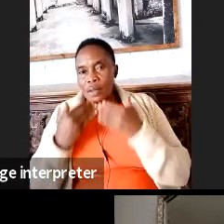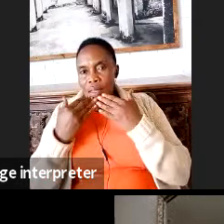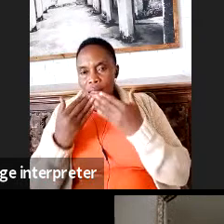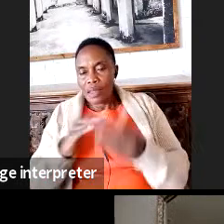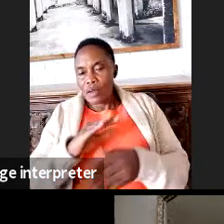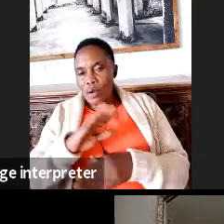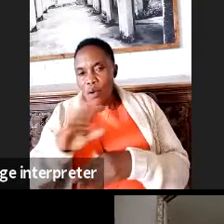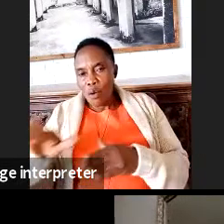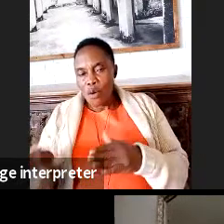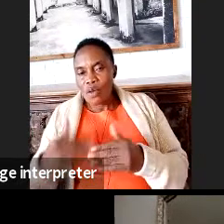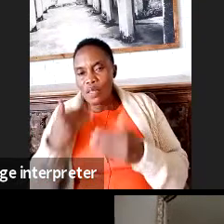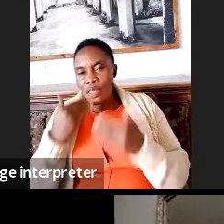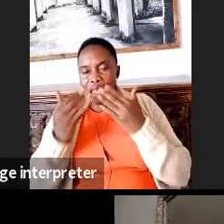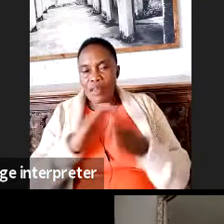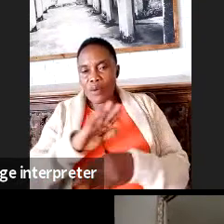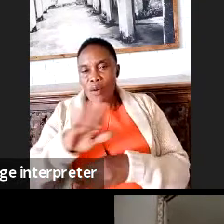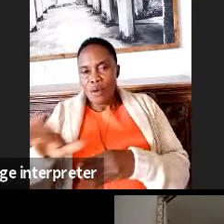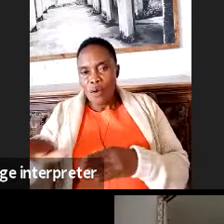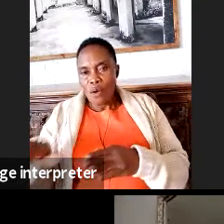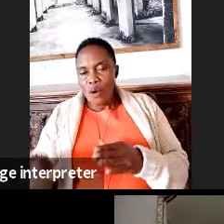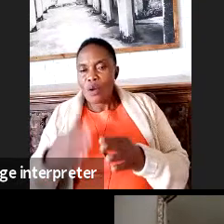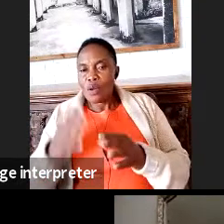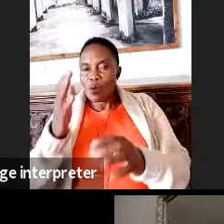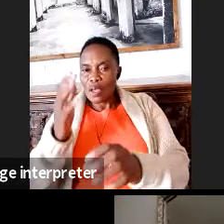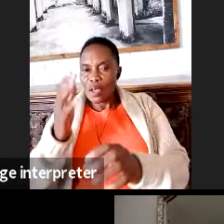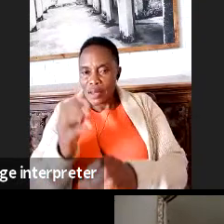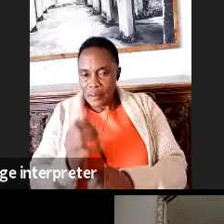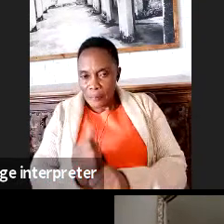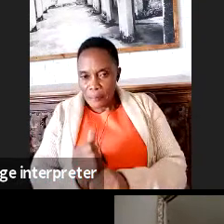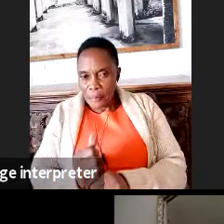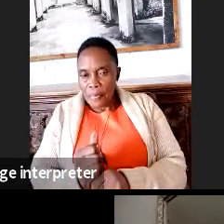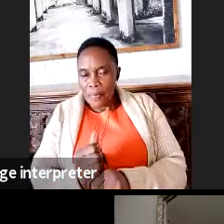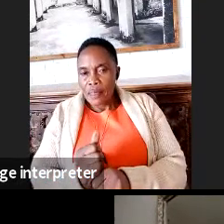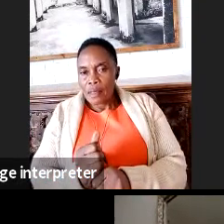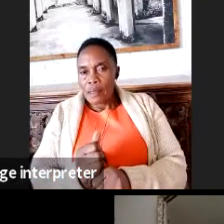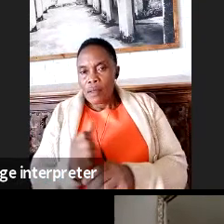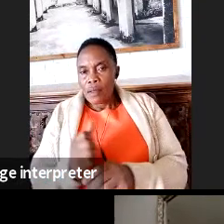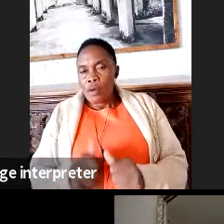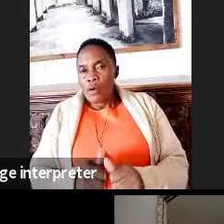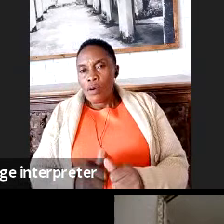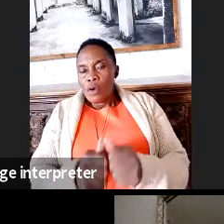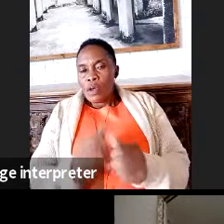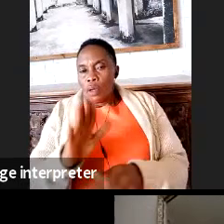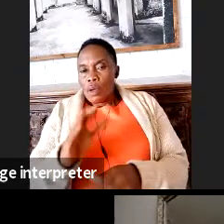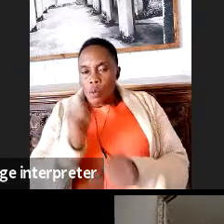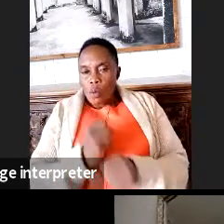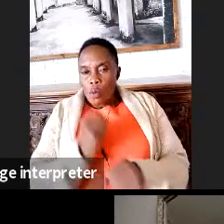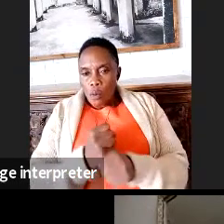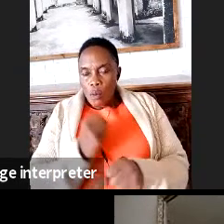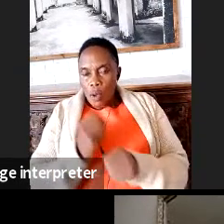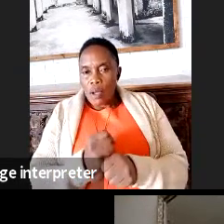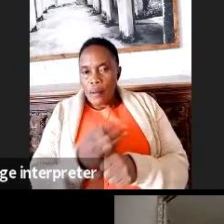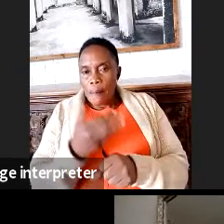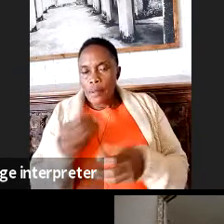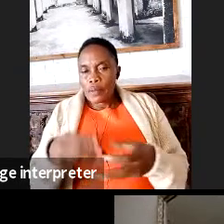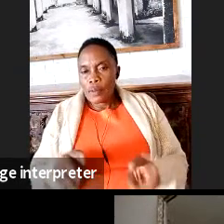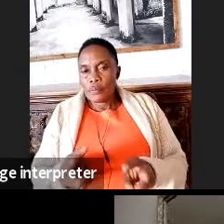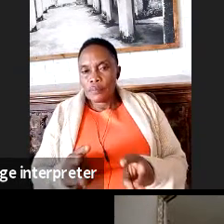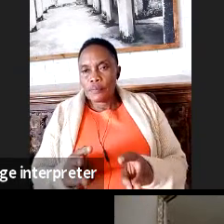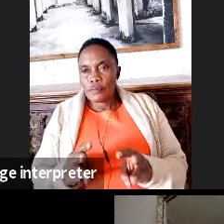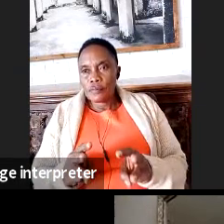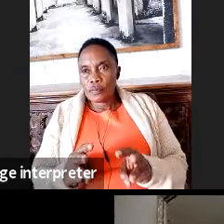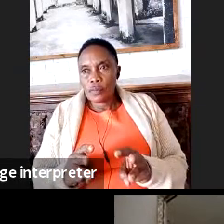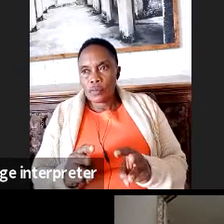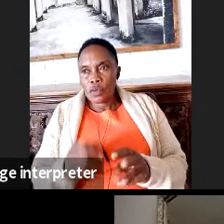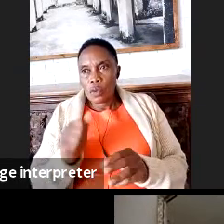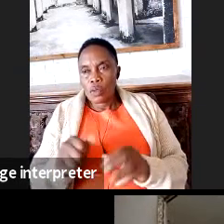to everyone's organization. If you want to follow everyone's work, including the Uproar tools, which I